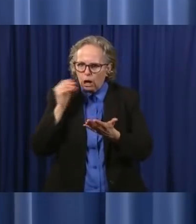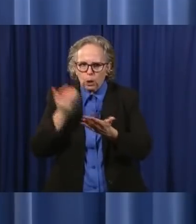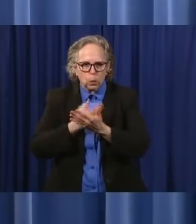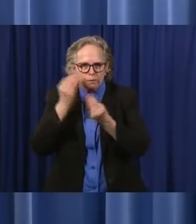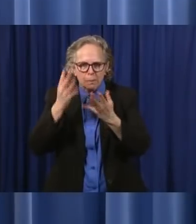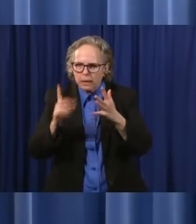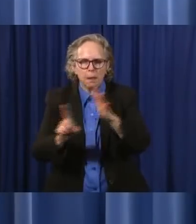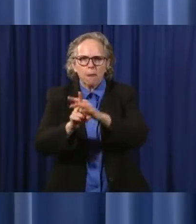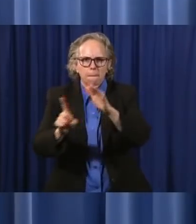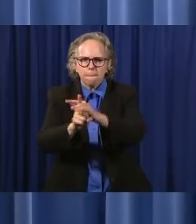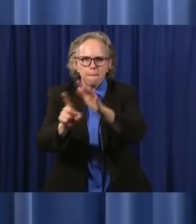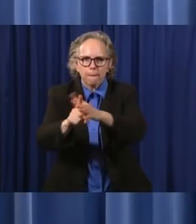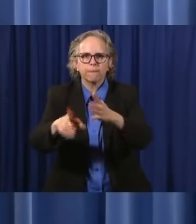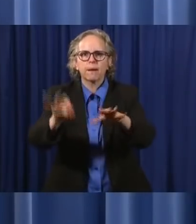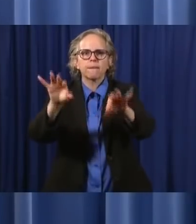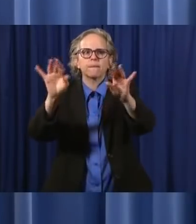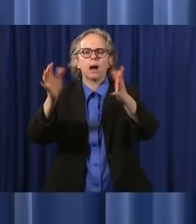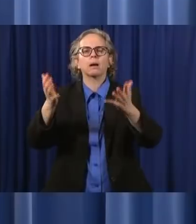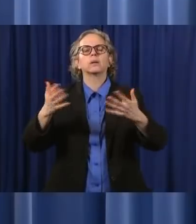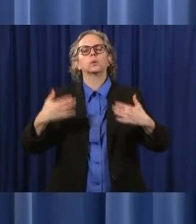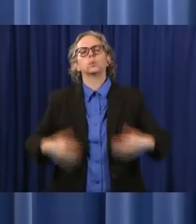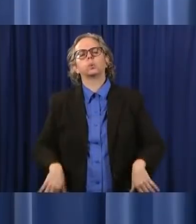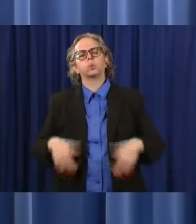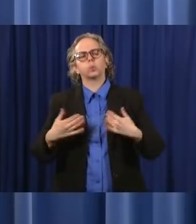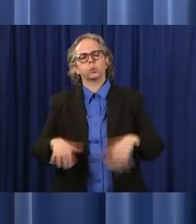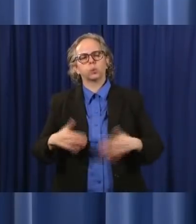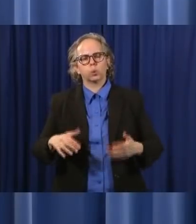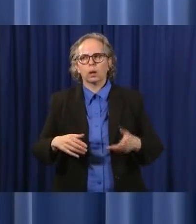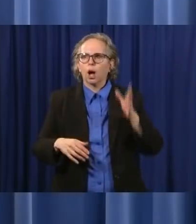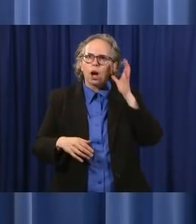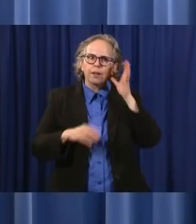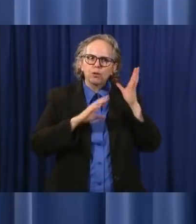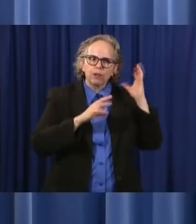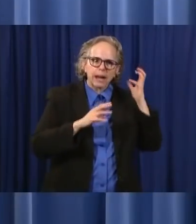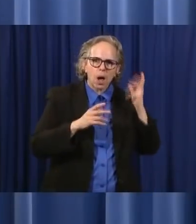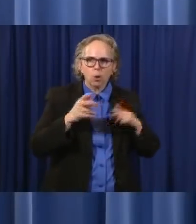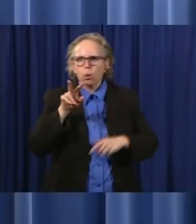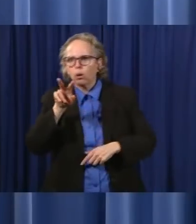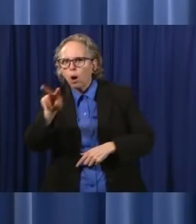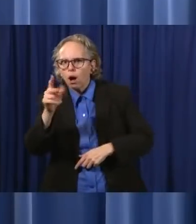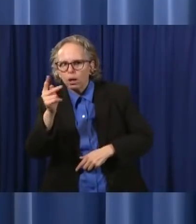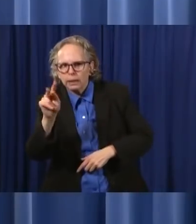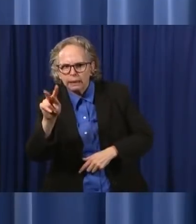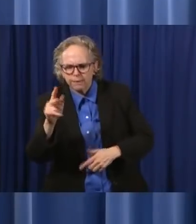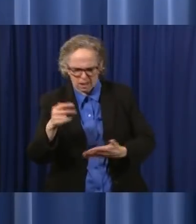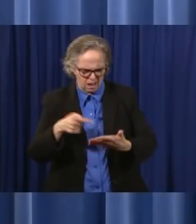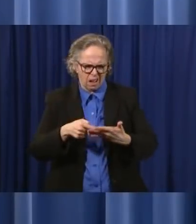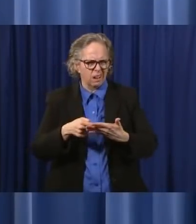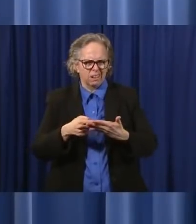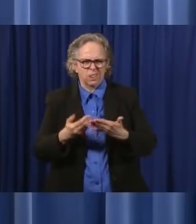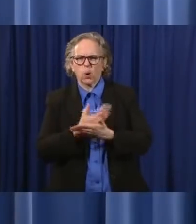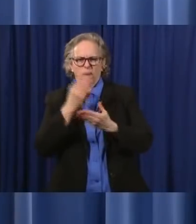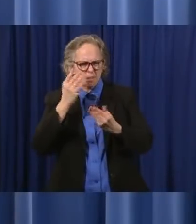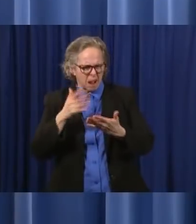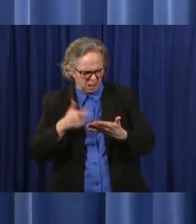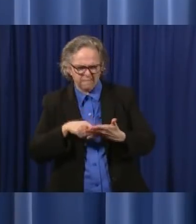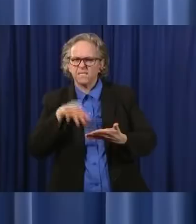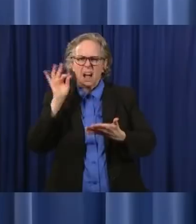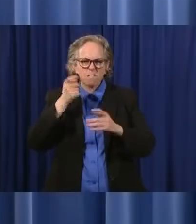TV on, radio, read the paper, and you see how much we don't know about it.